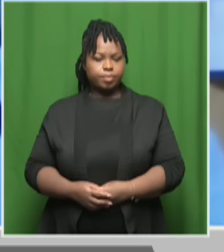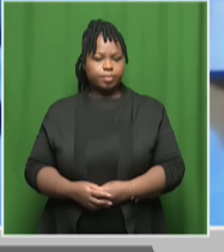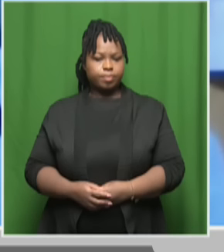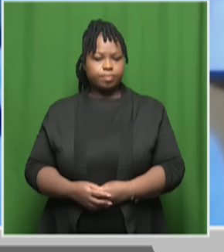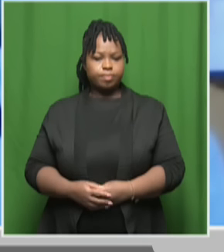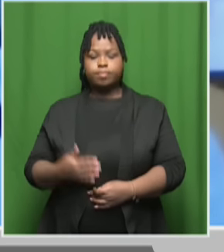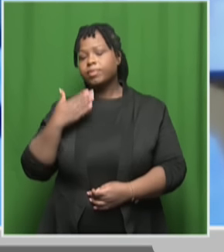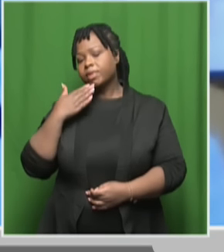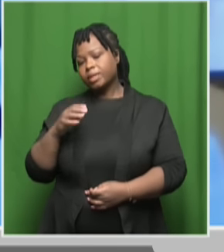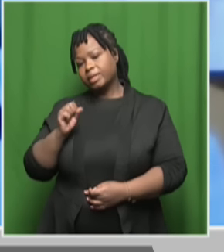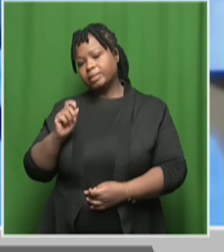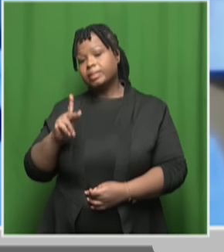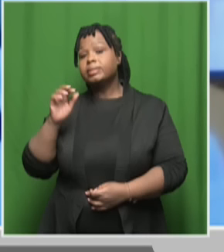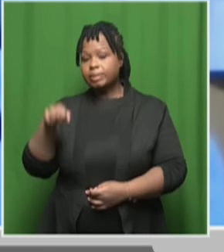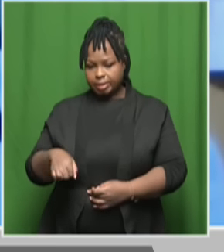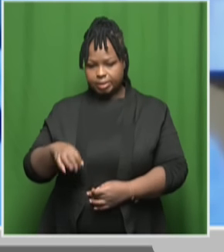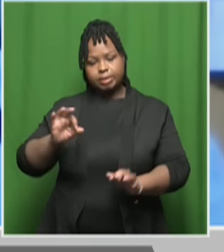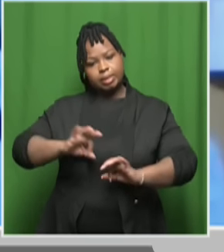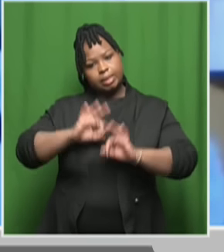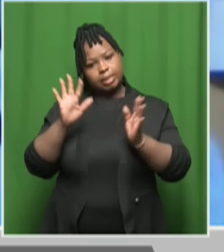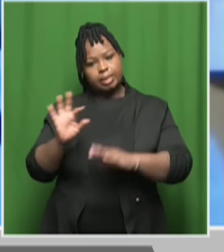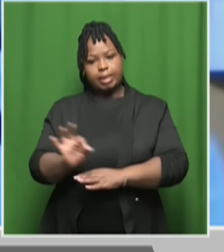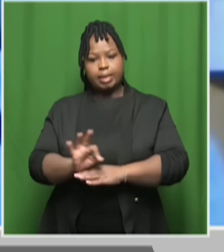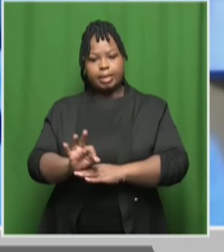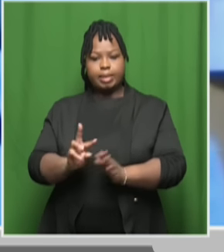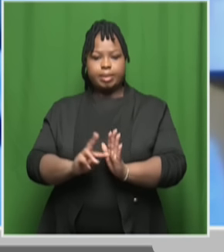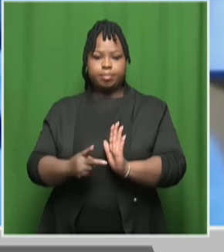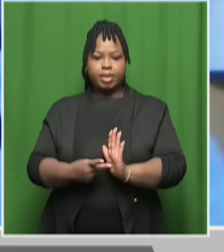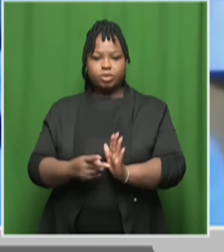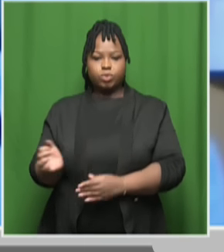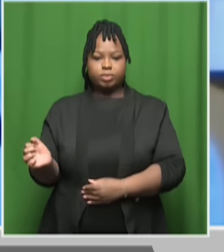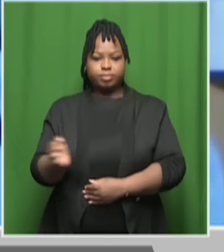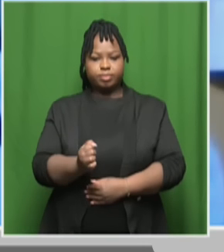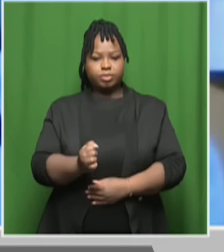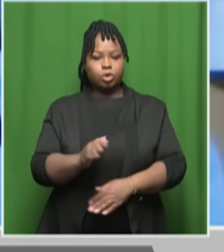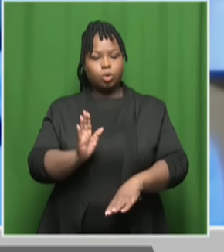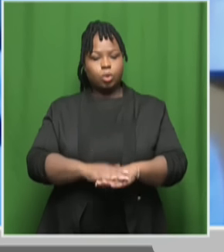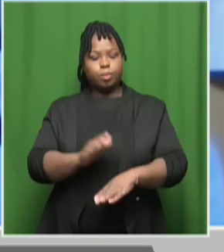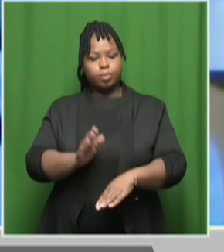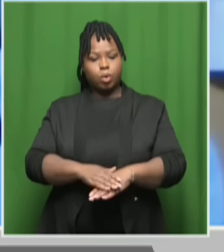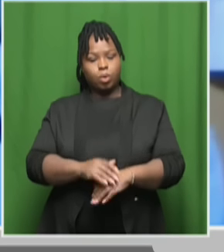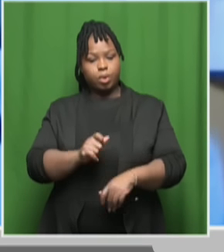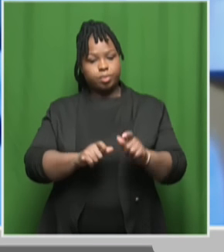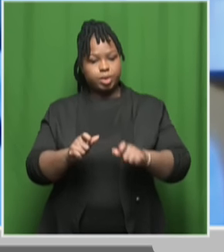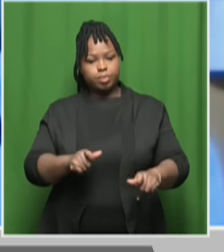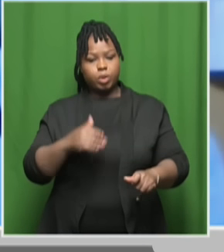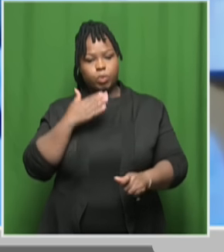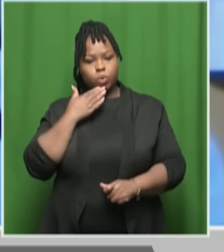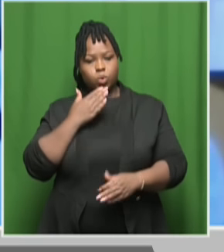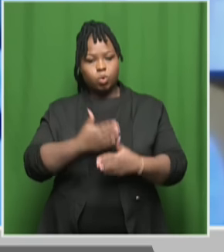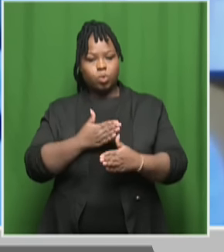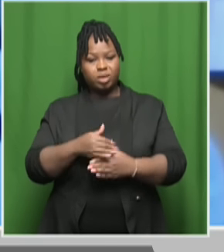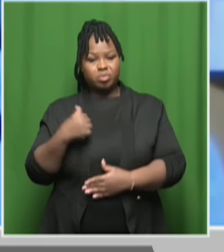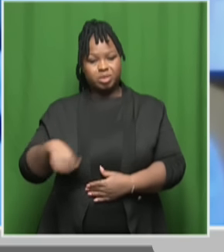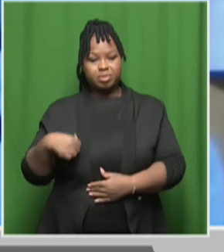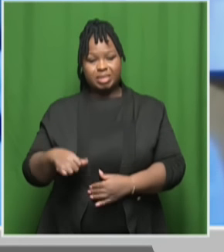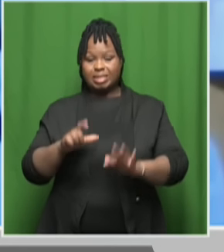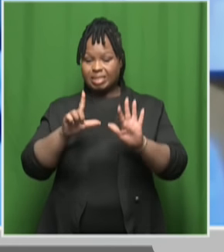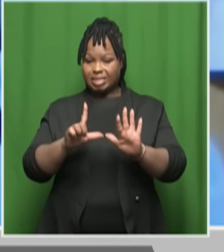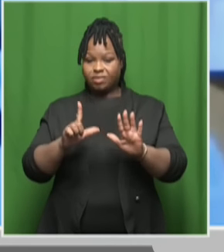Thanks, Akina. Yes, we do have a clear plan in place. We've appointed additional plumbers within the municipality. There's about